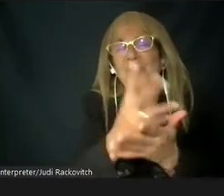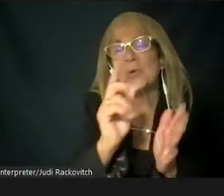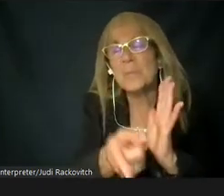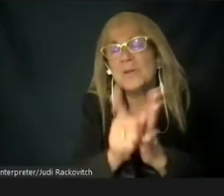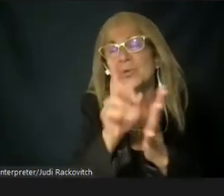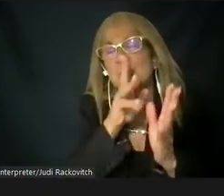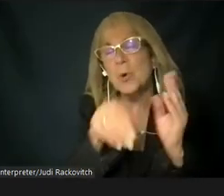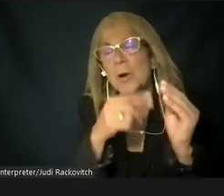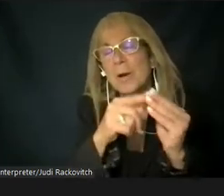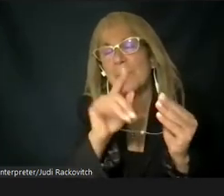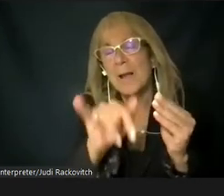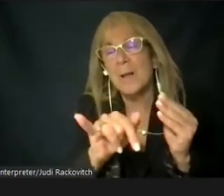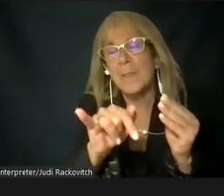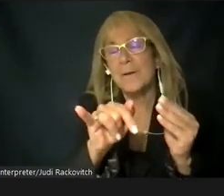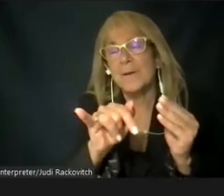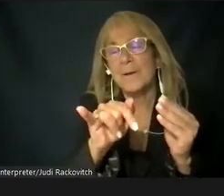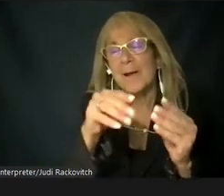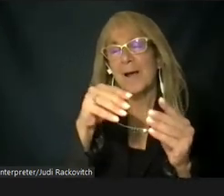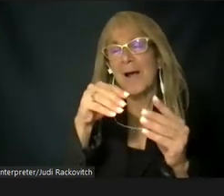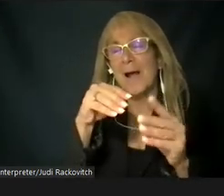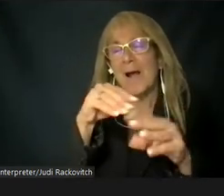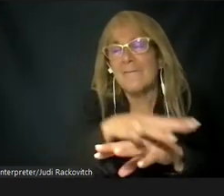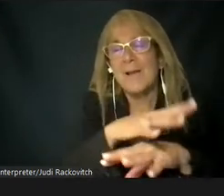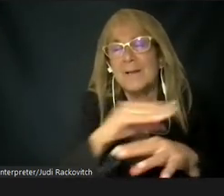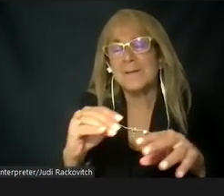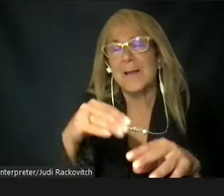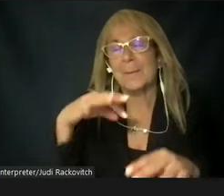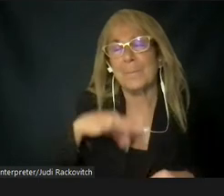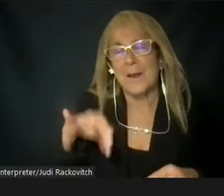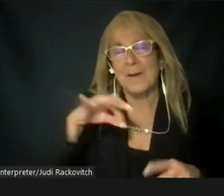effects and benefits, and then have a public comment session.